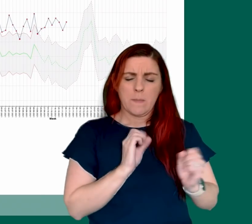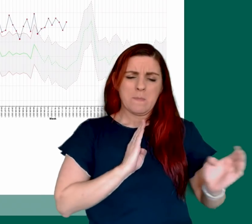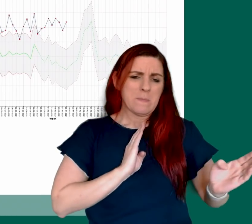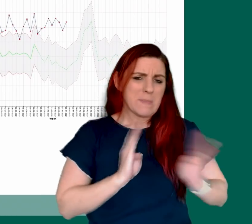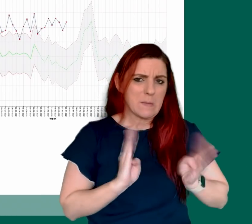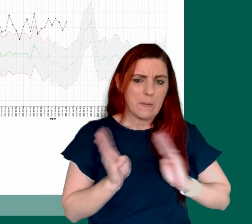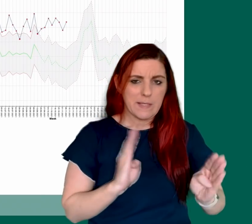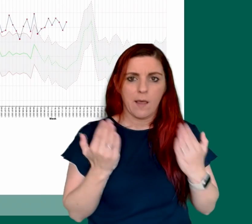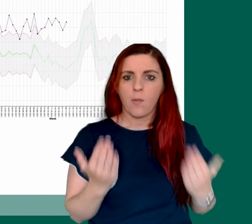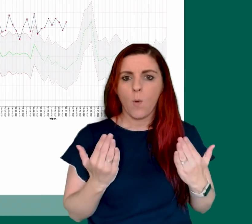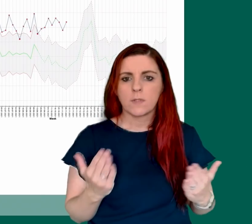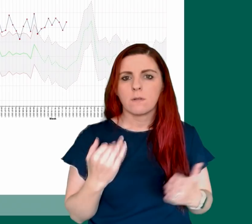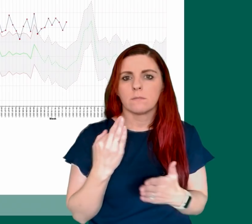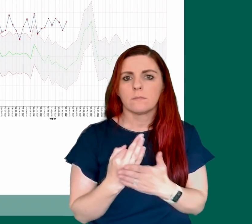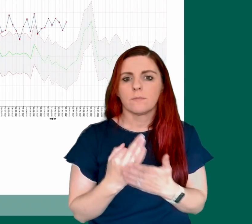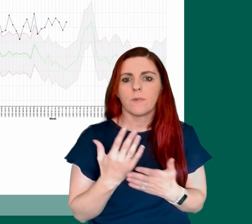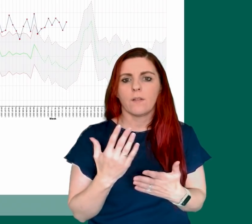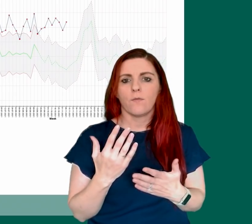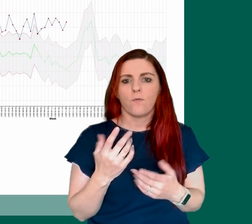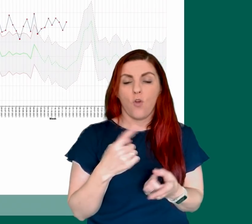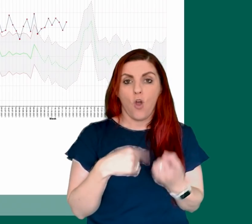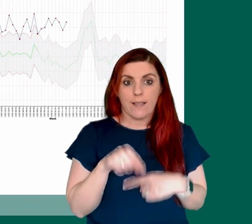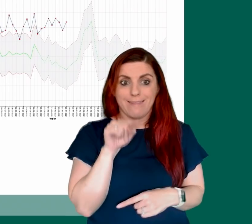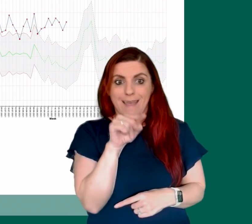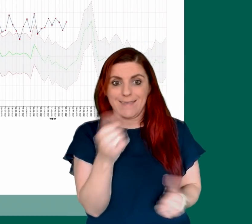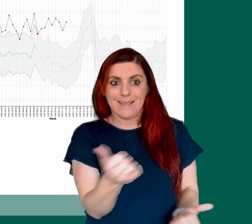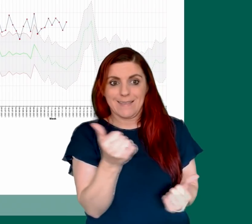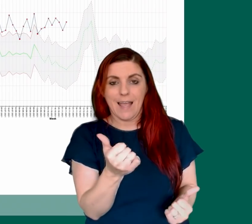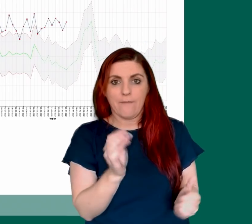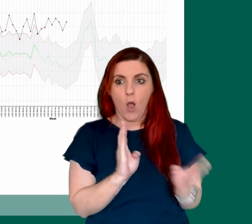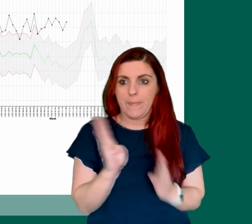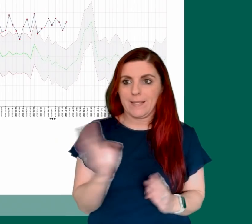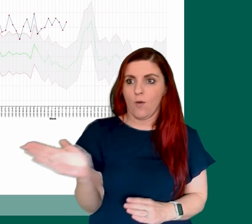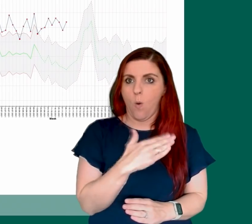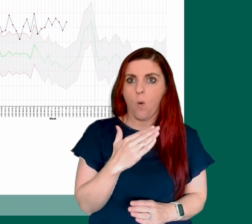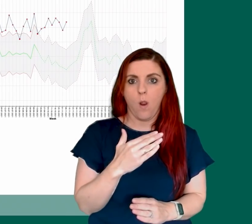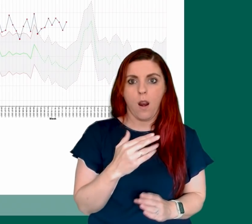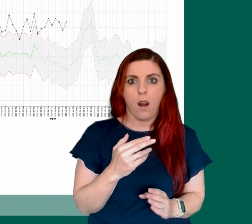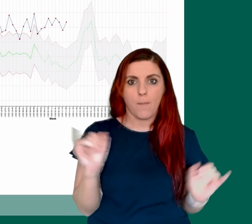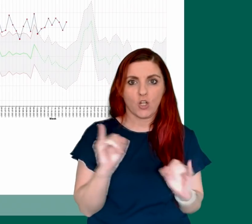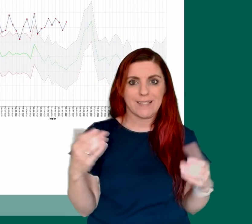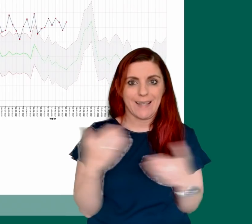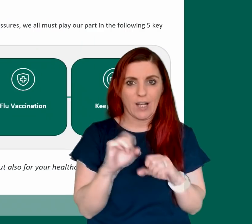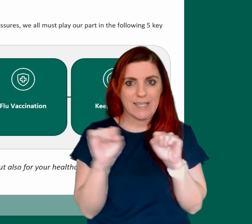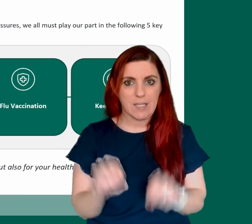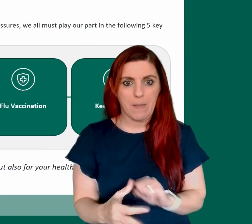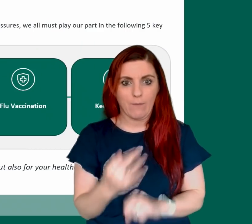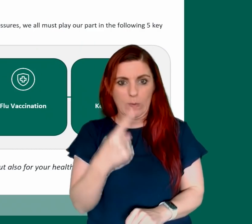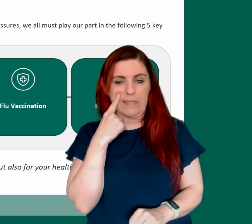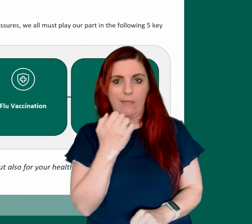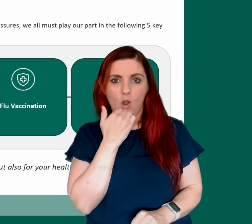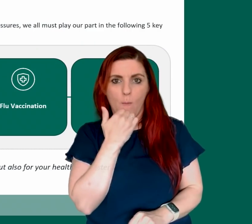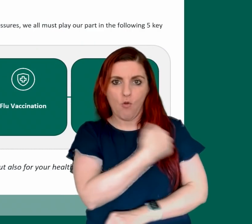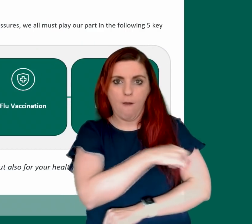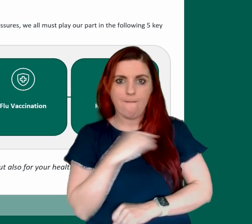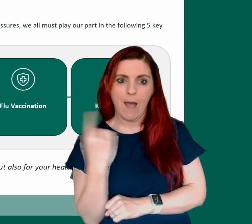busy, and it's often for us a key indicator of how busy our whole unscheduled care system is. So just